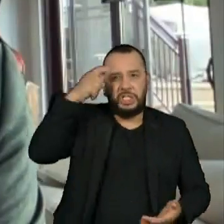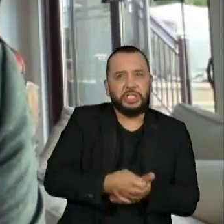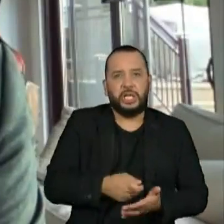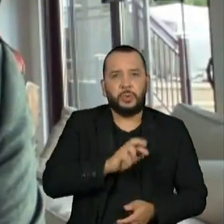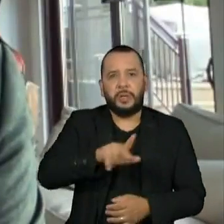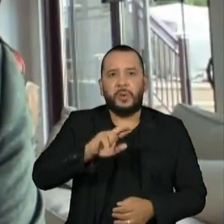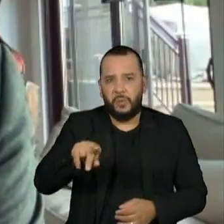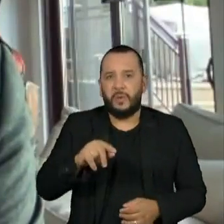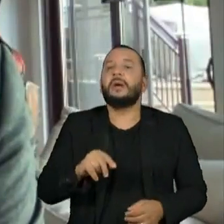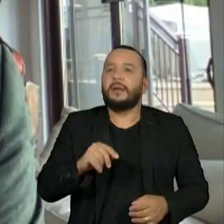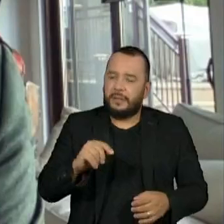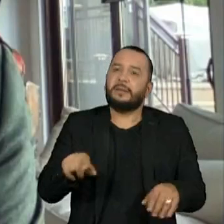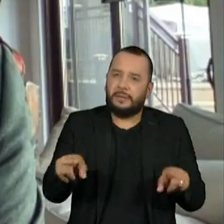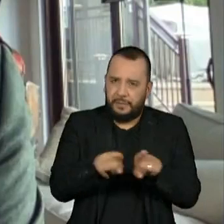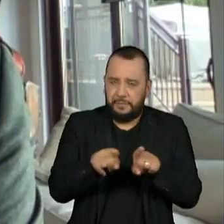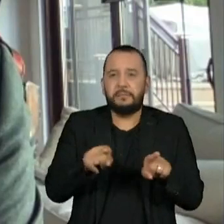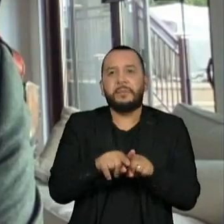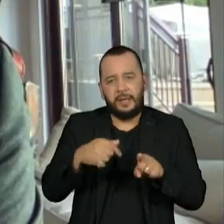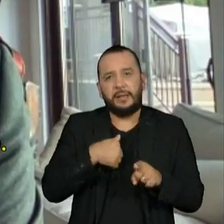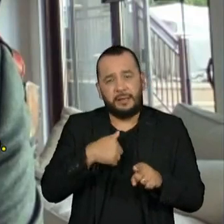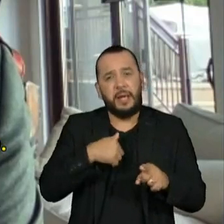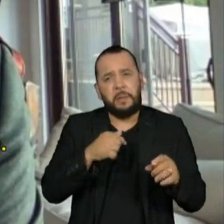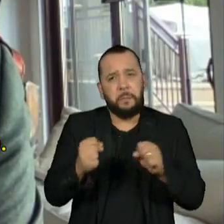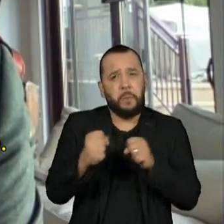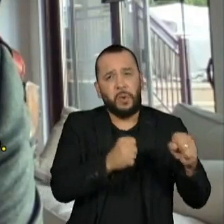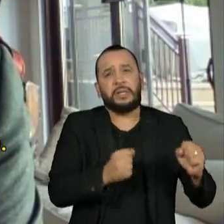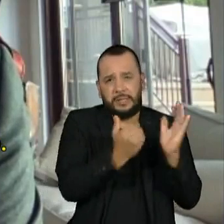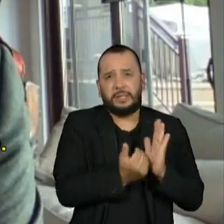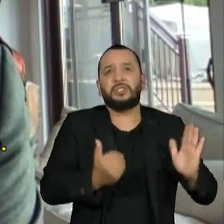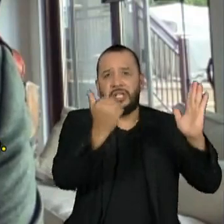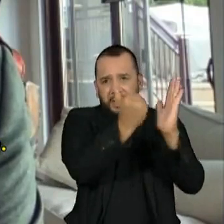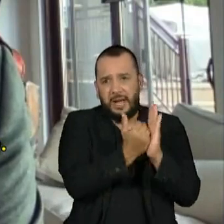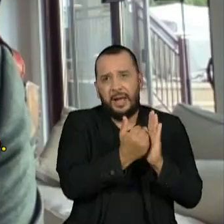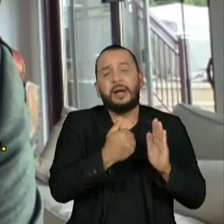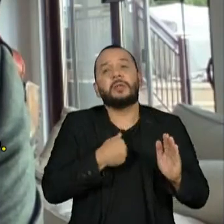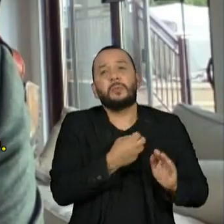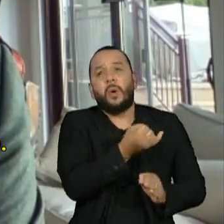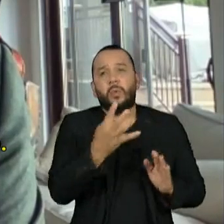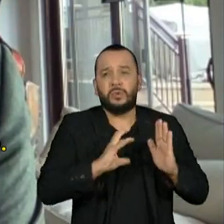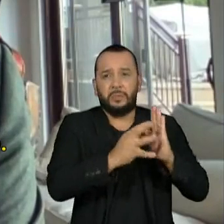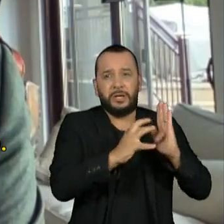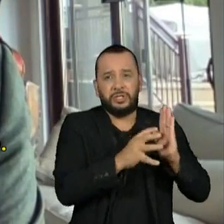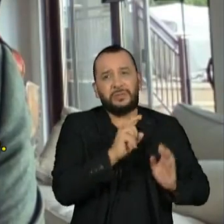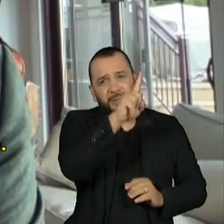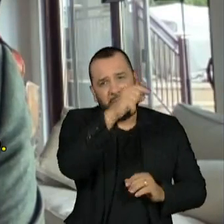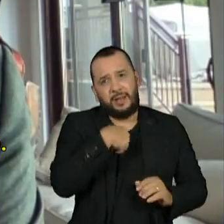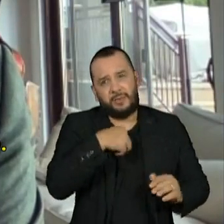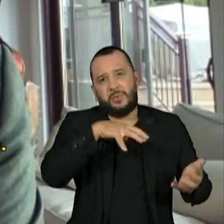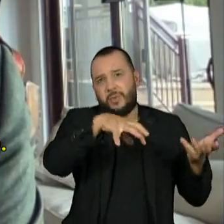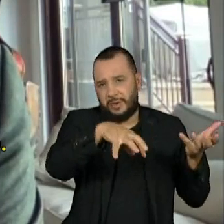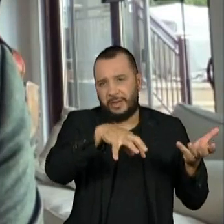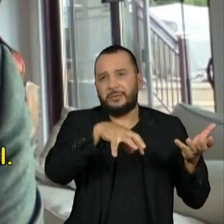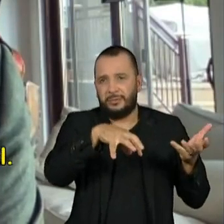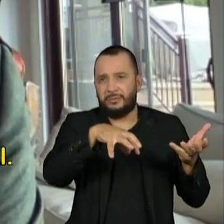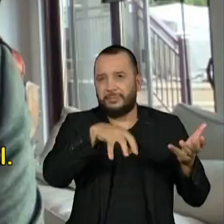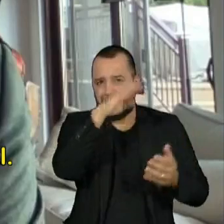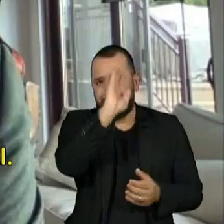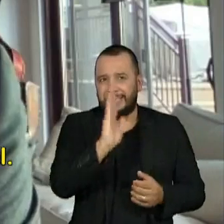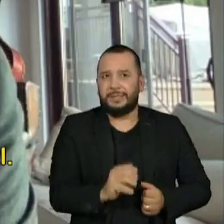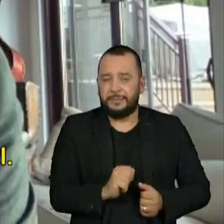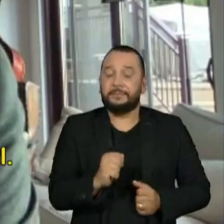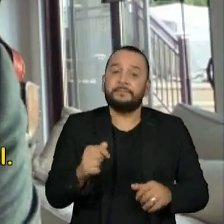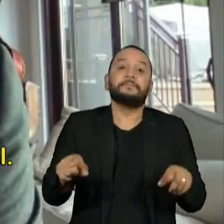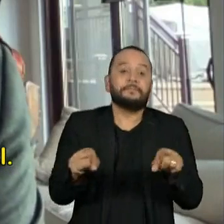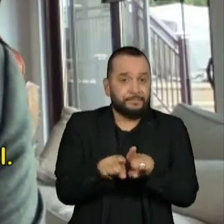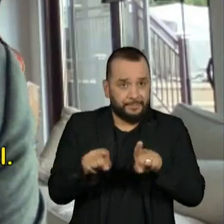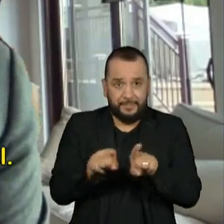still continues to be wielded by the political parties in the Congress.